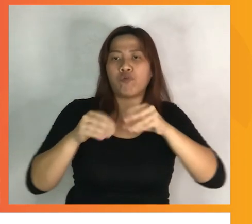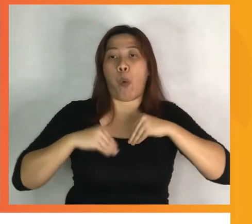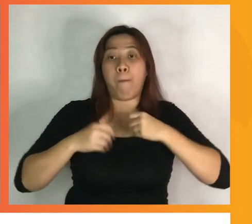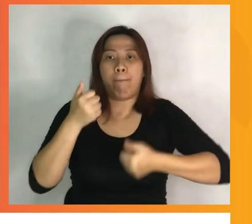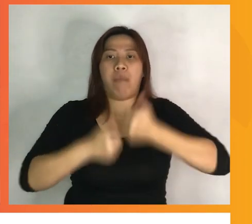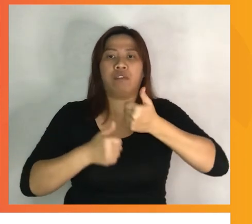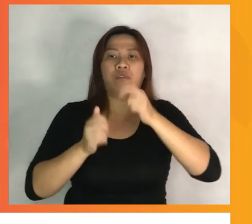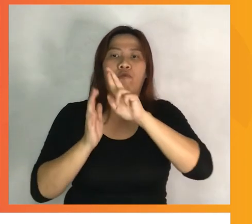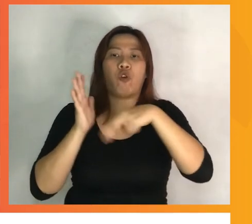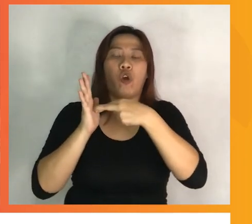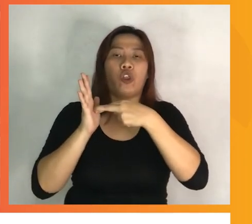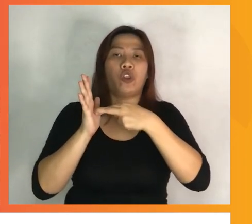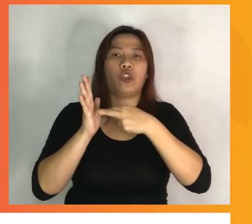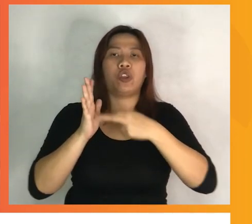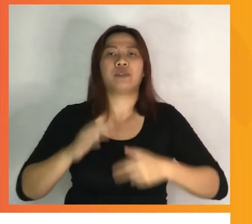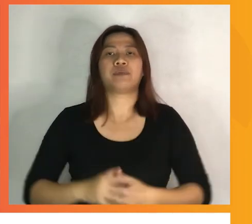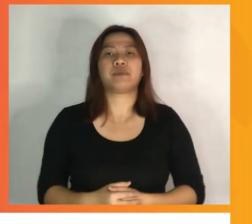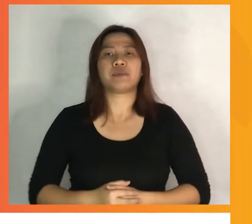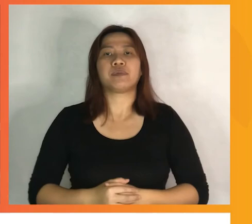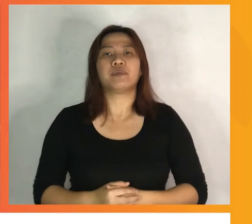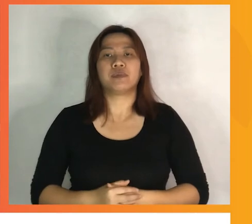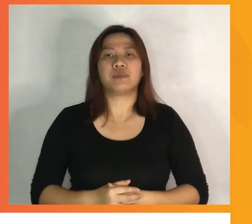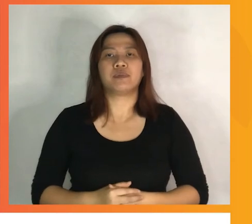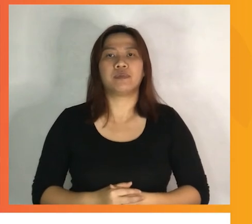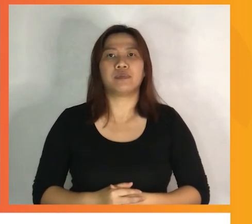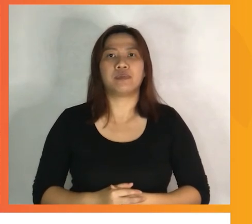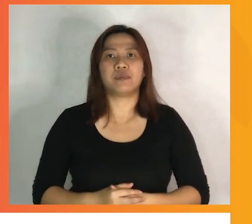to beat their own best score.